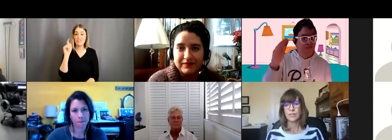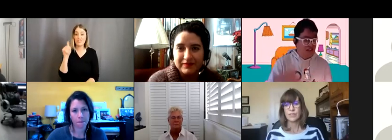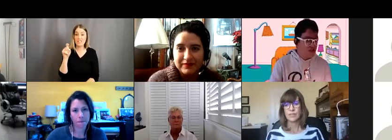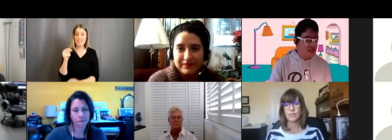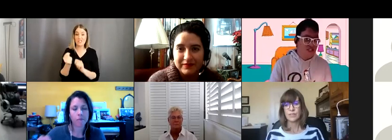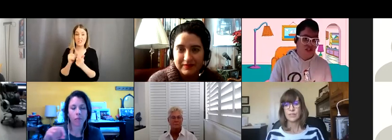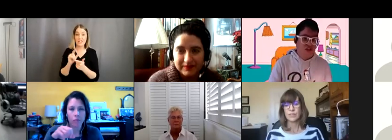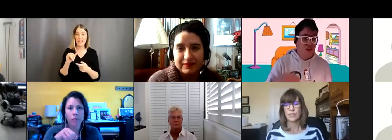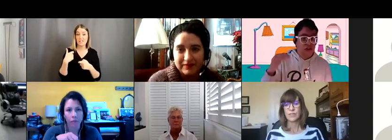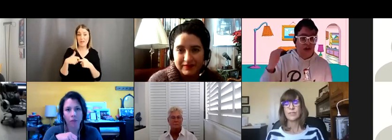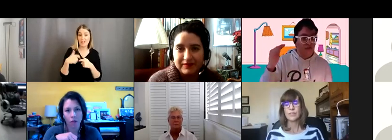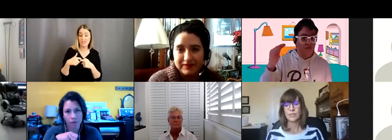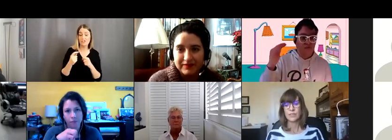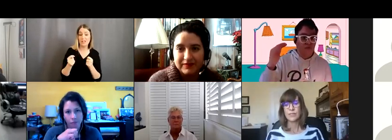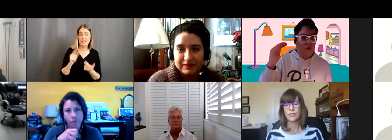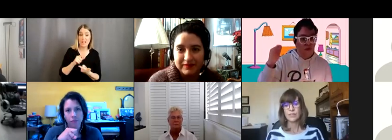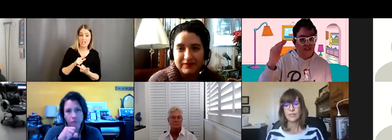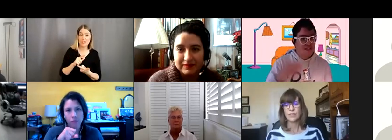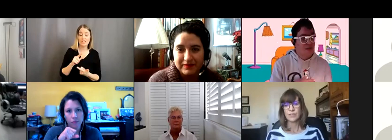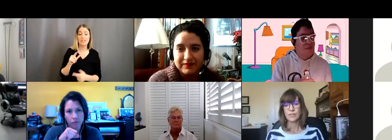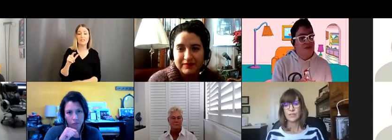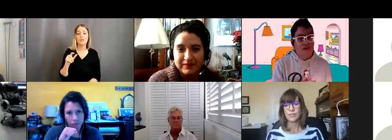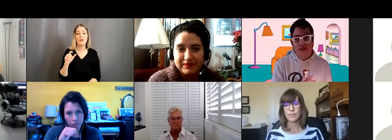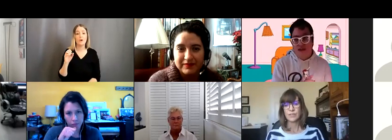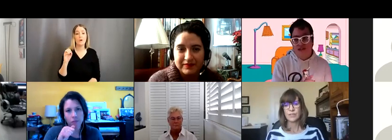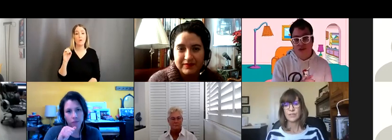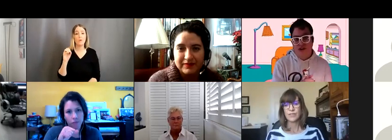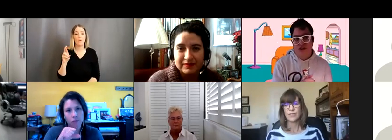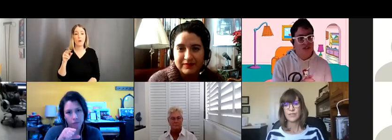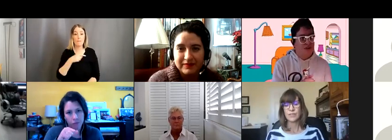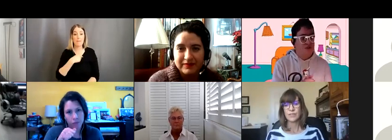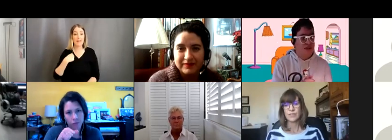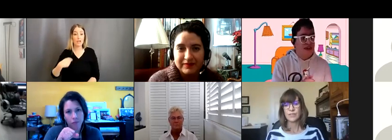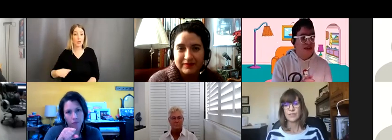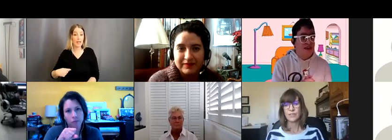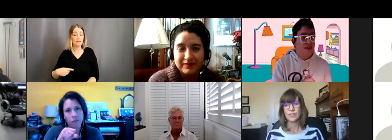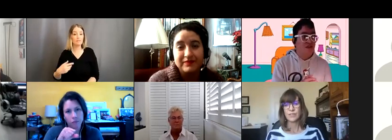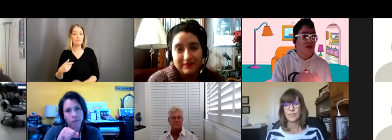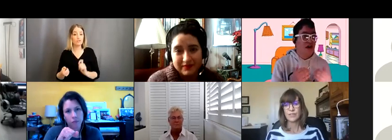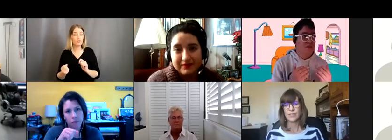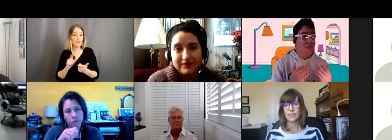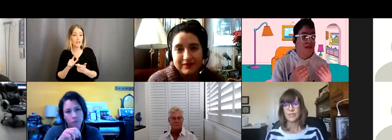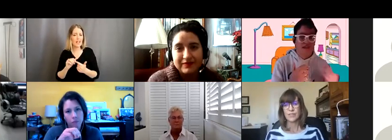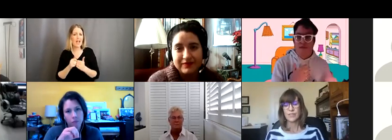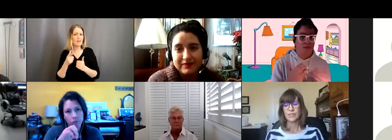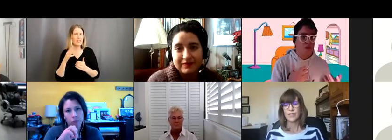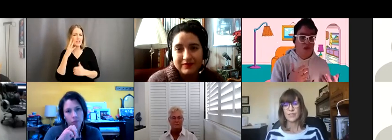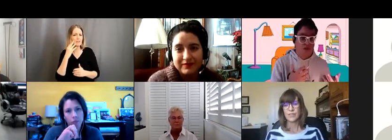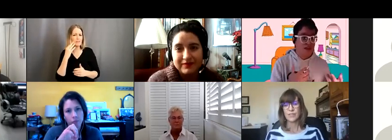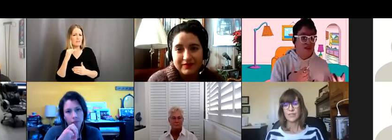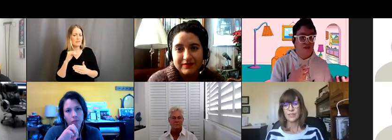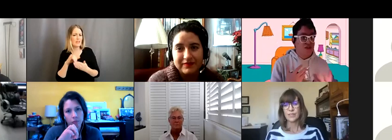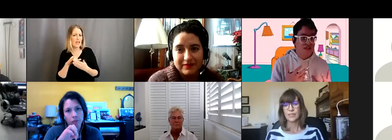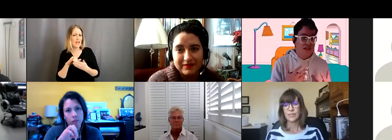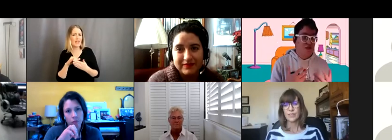have a Spanish translation or translate to Mandarin, like I just want to know your experience with that, and like and the type of people you work